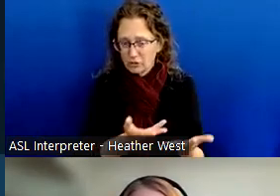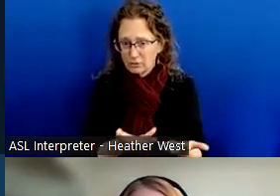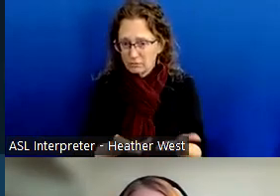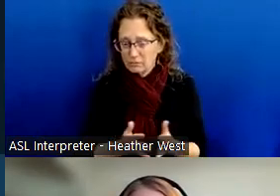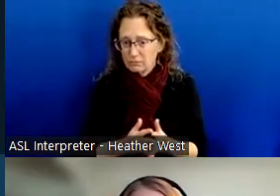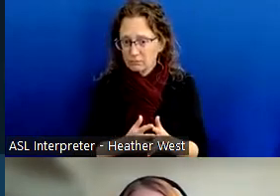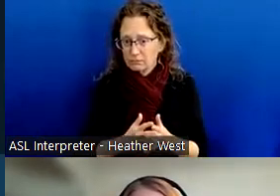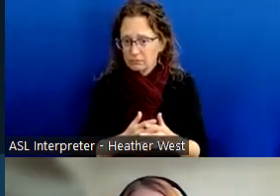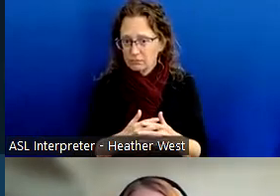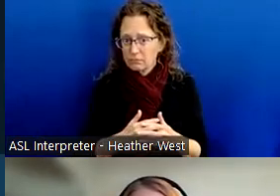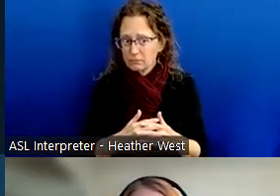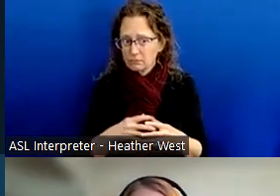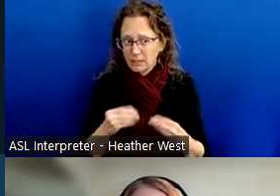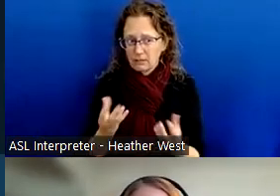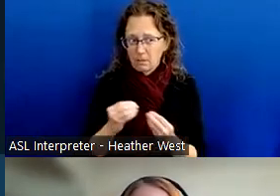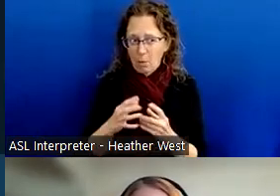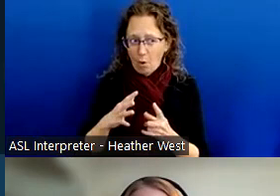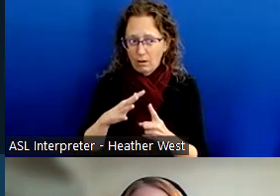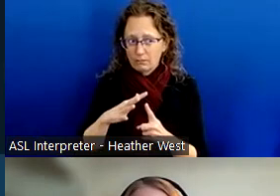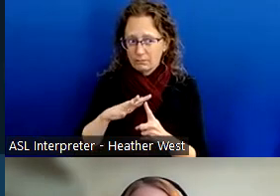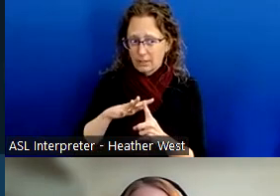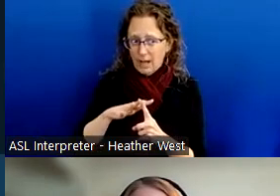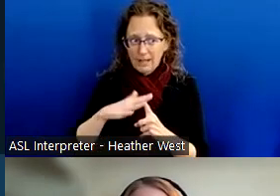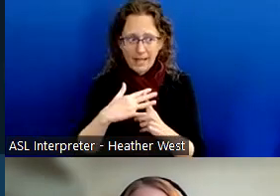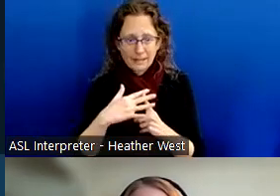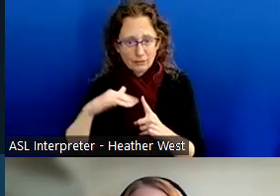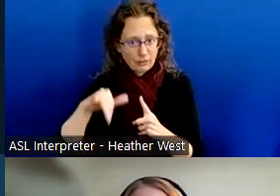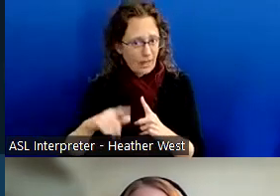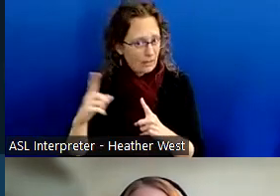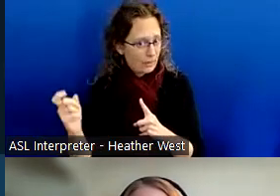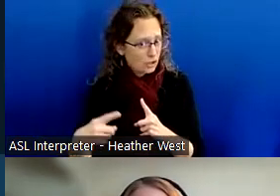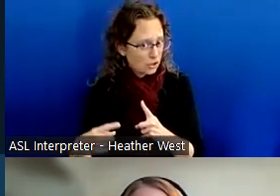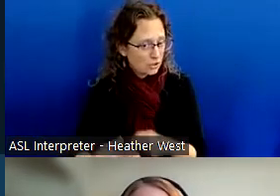some context to that question.